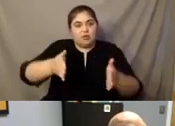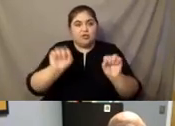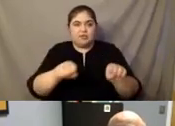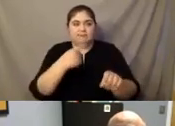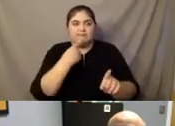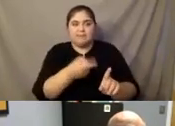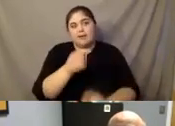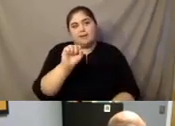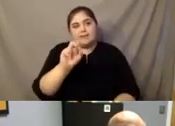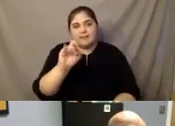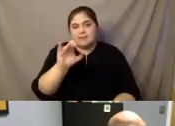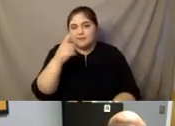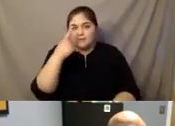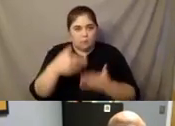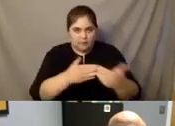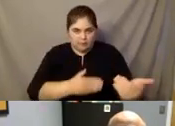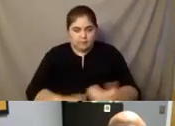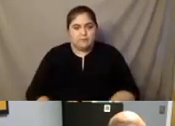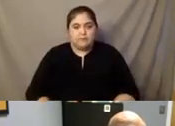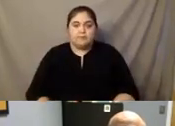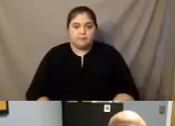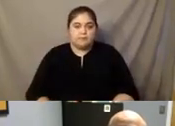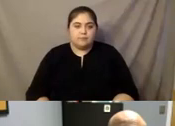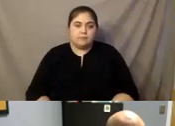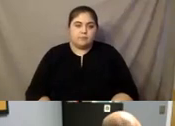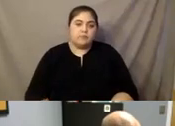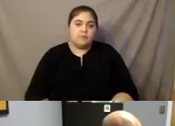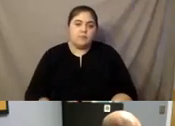anything. Next slide, Lori.